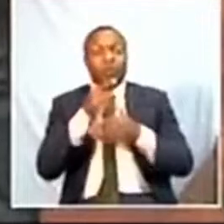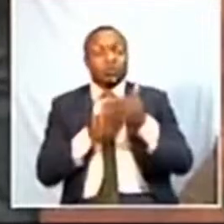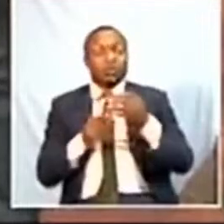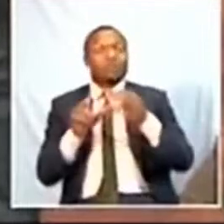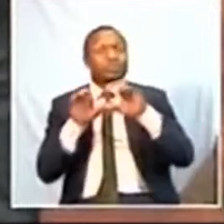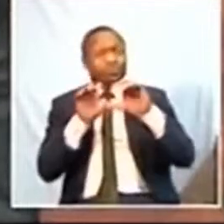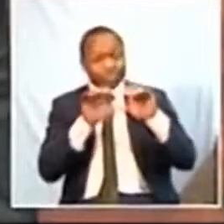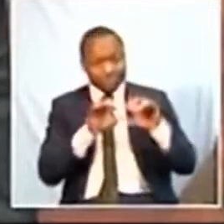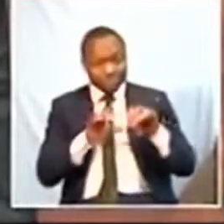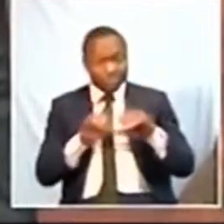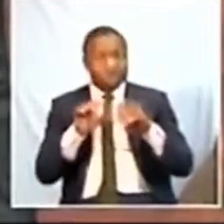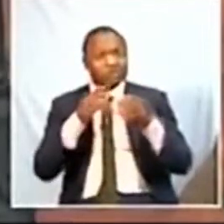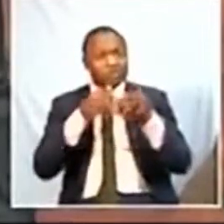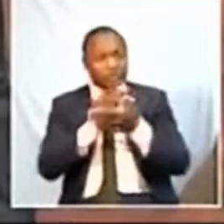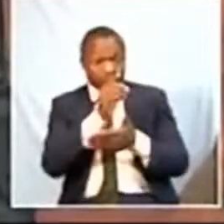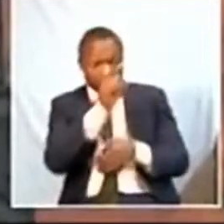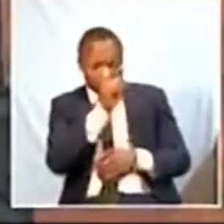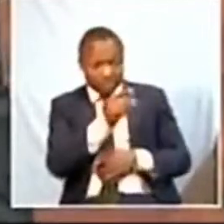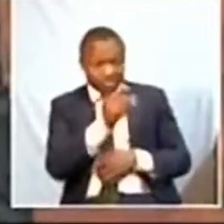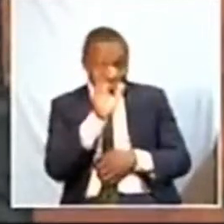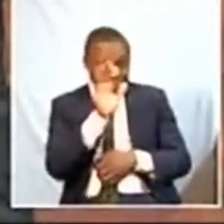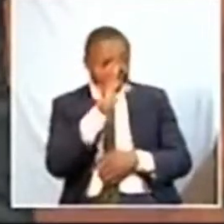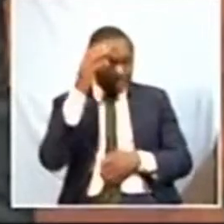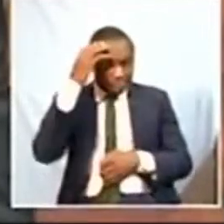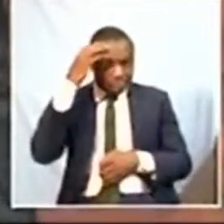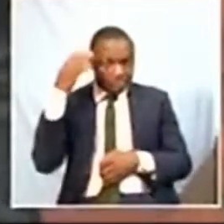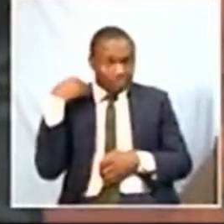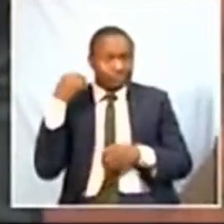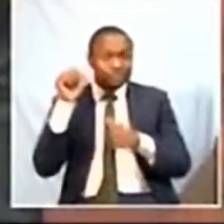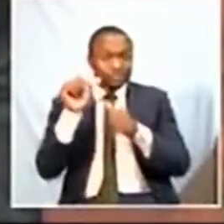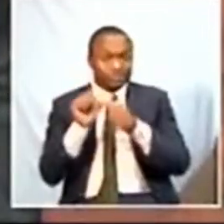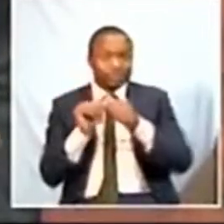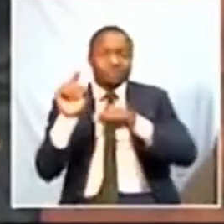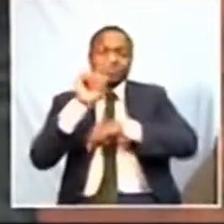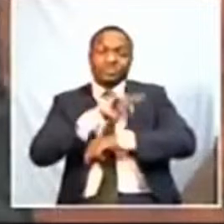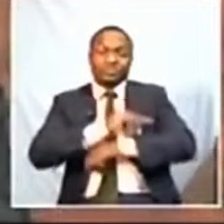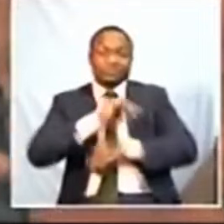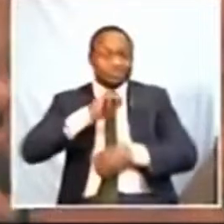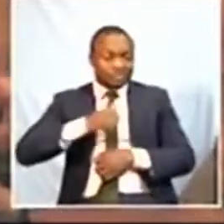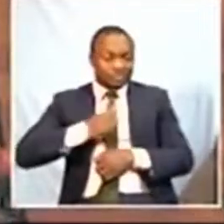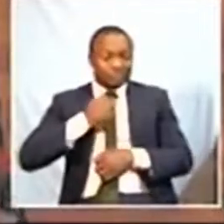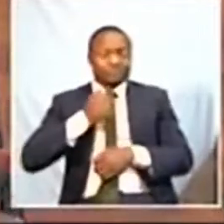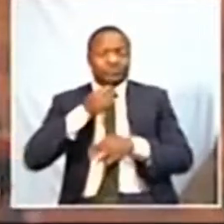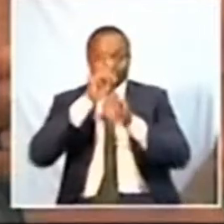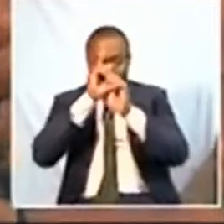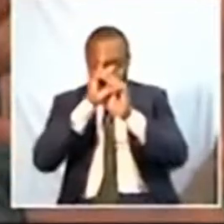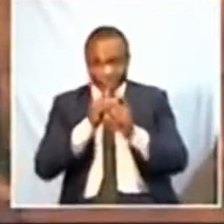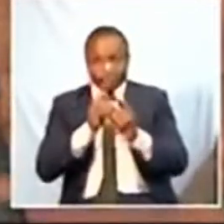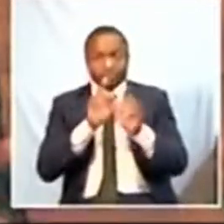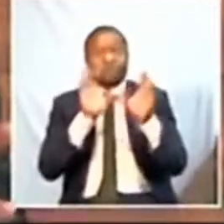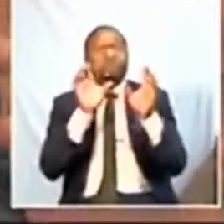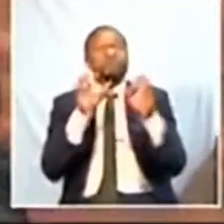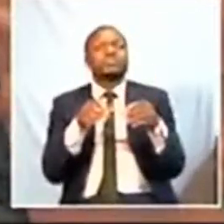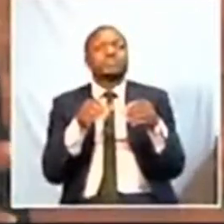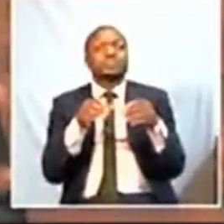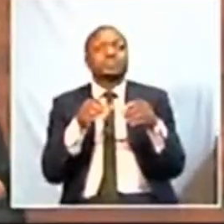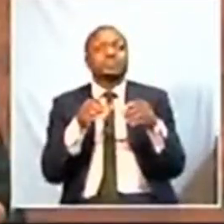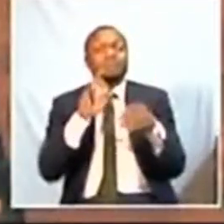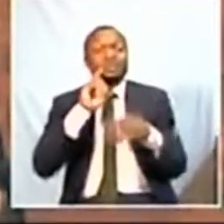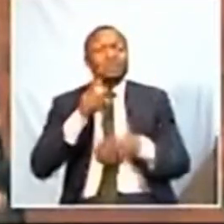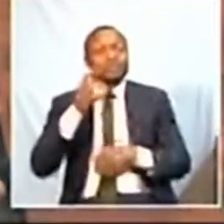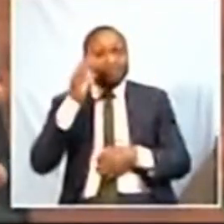doing correct? You in your office every day, even ourselves, we have decided as this committee, which you should